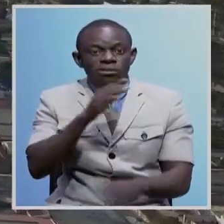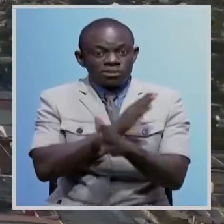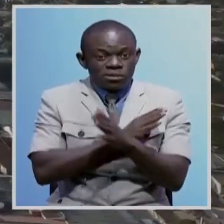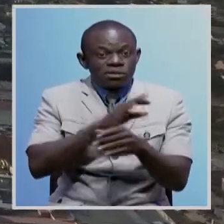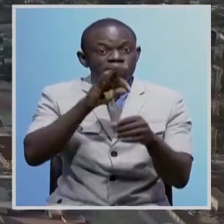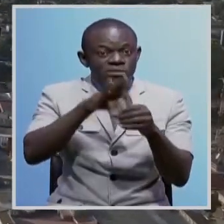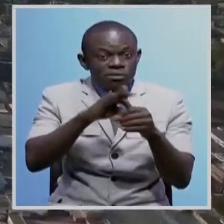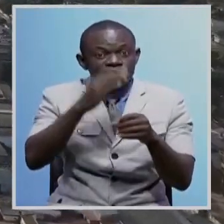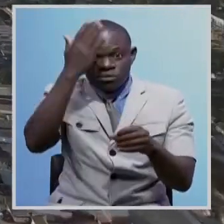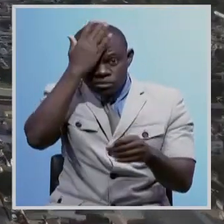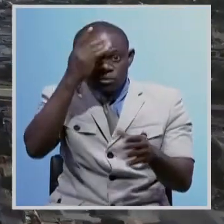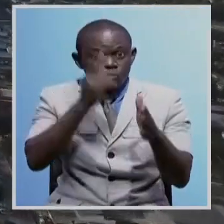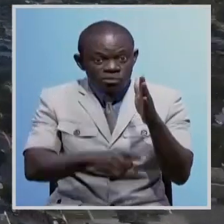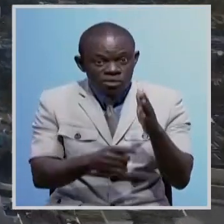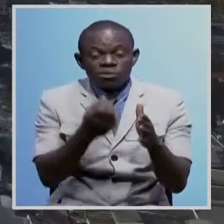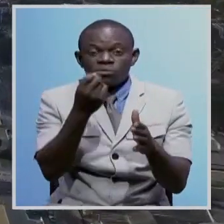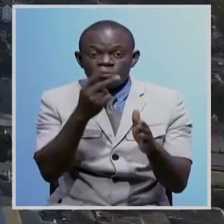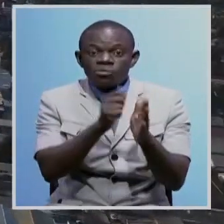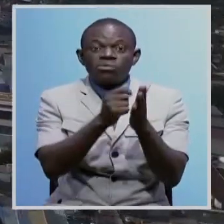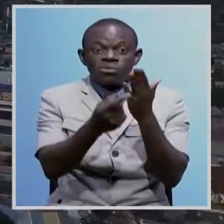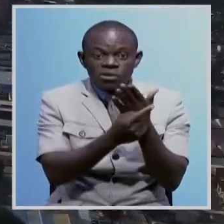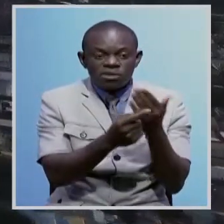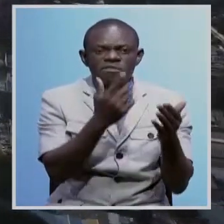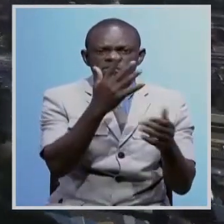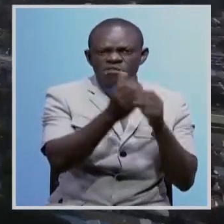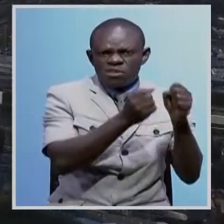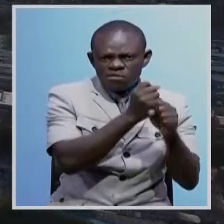general elections every 5 years on the second